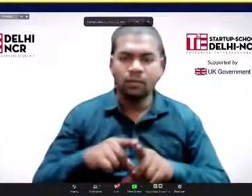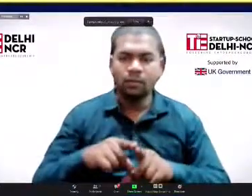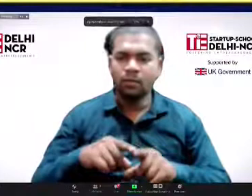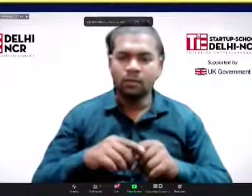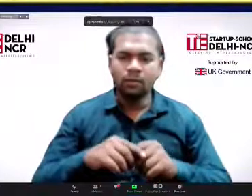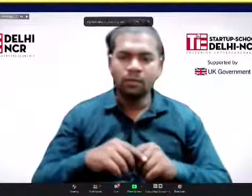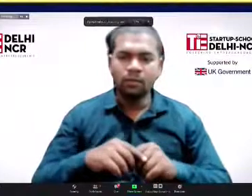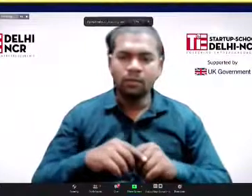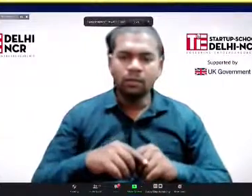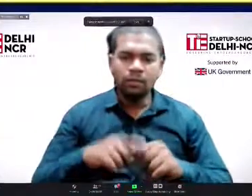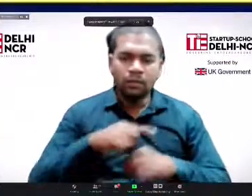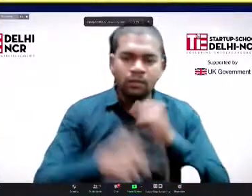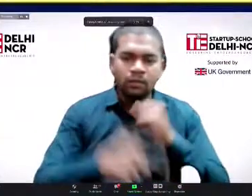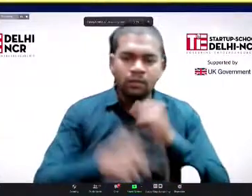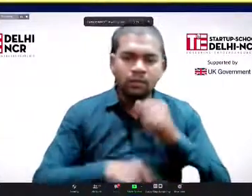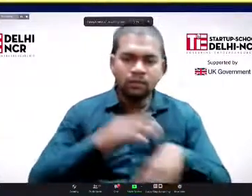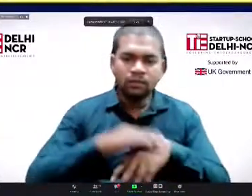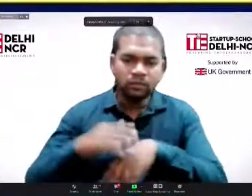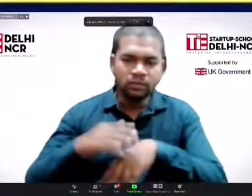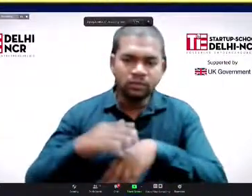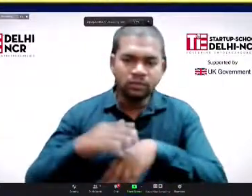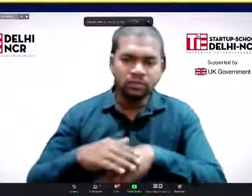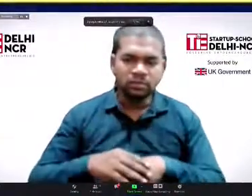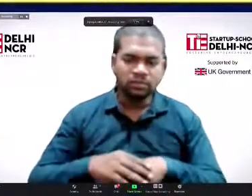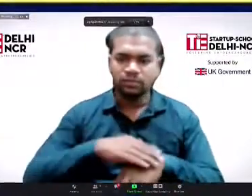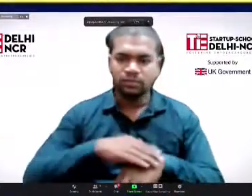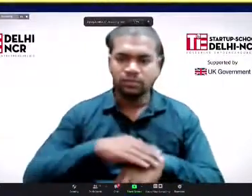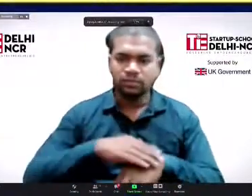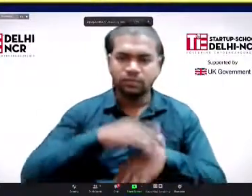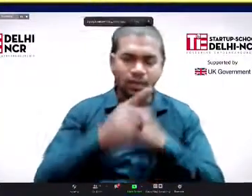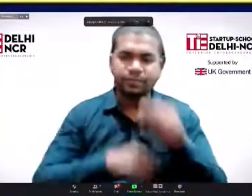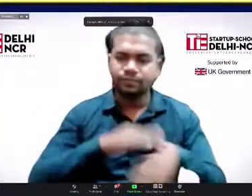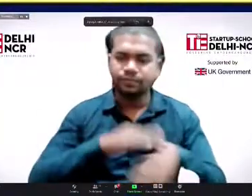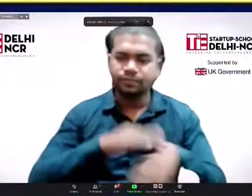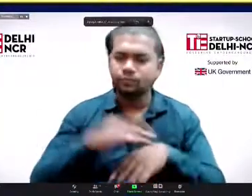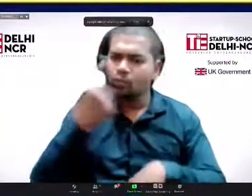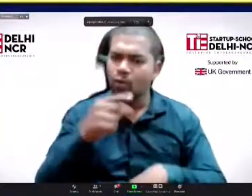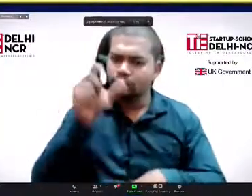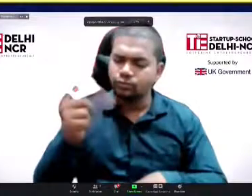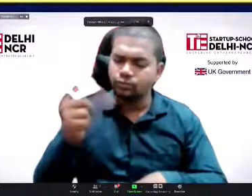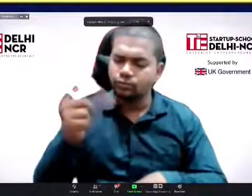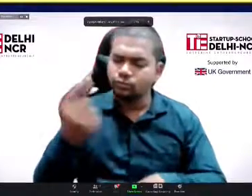the last experience you had. It's like a loved one. It's the last experience you had.